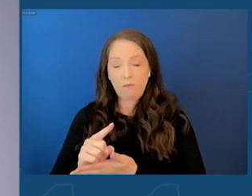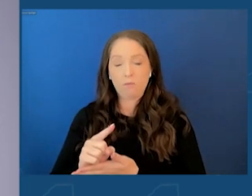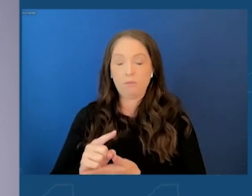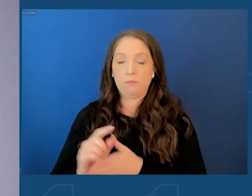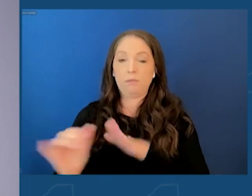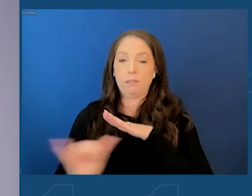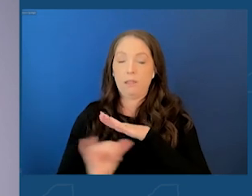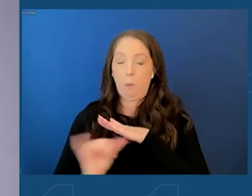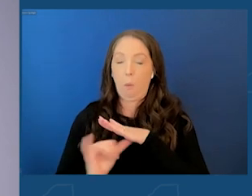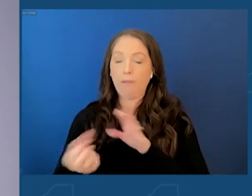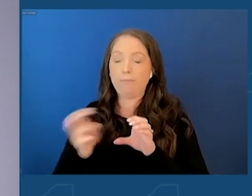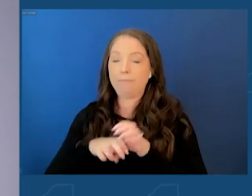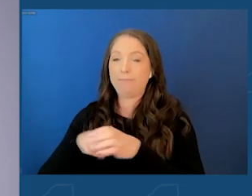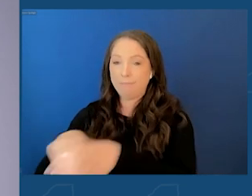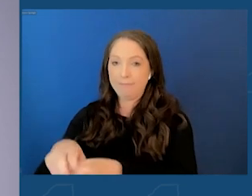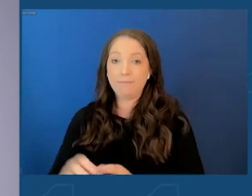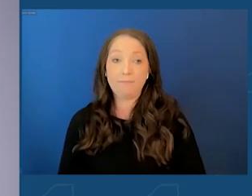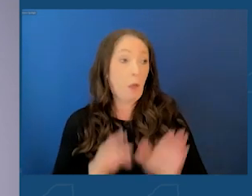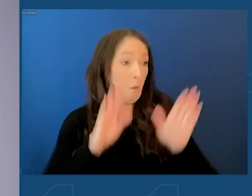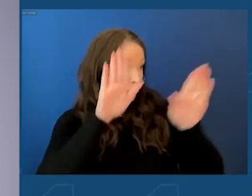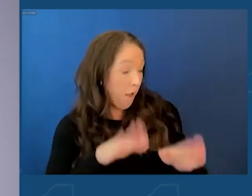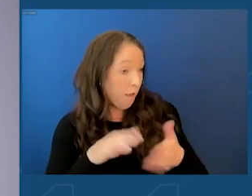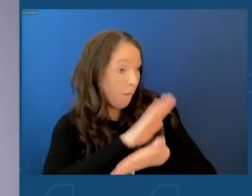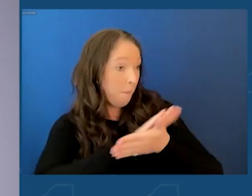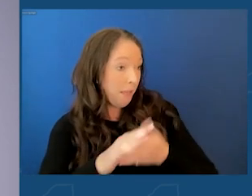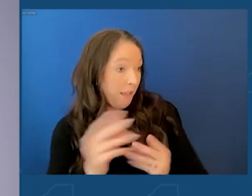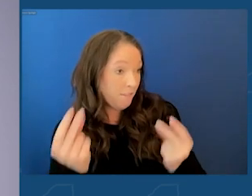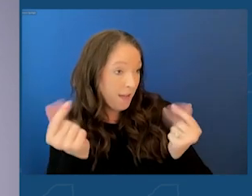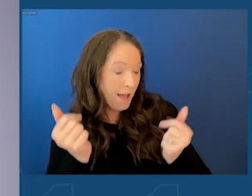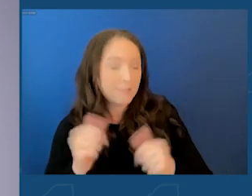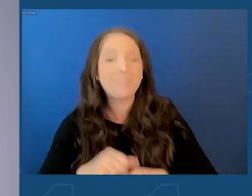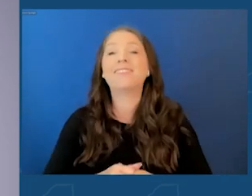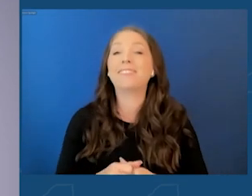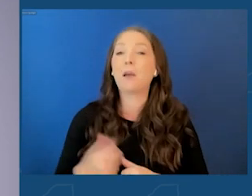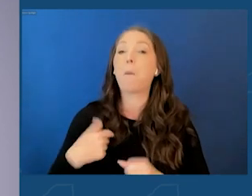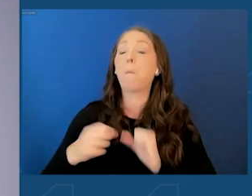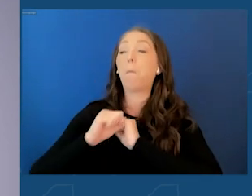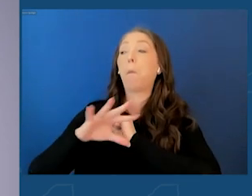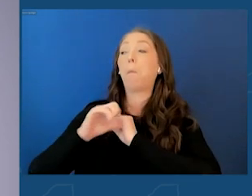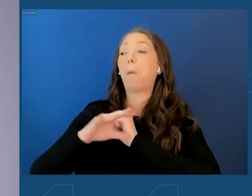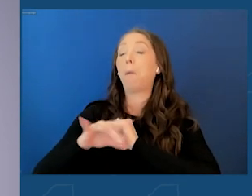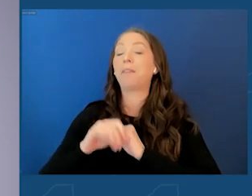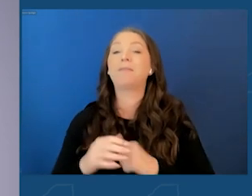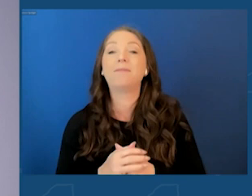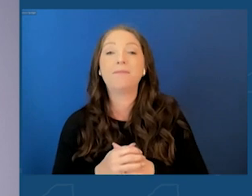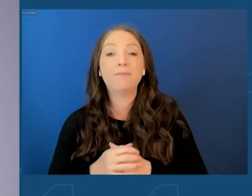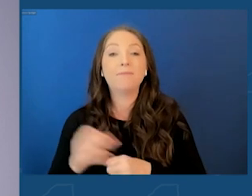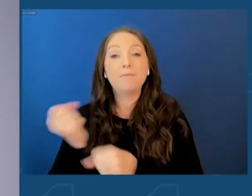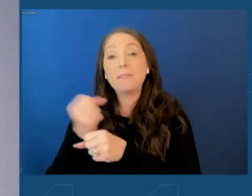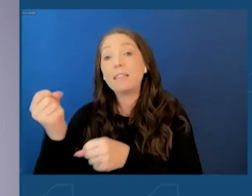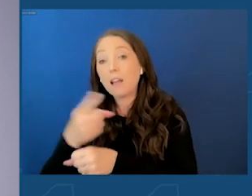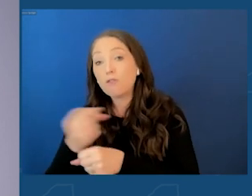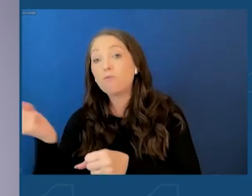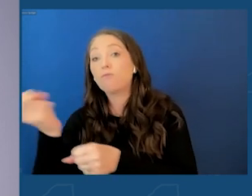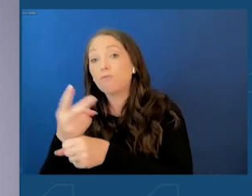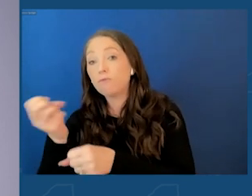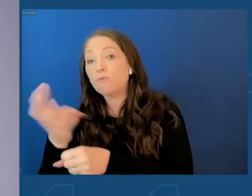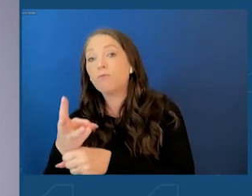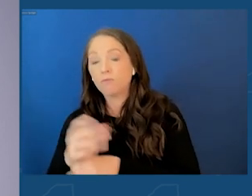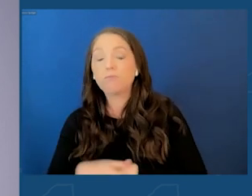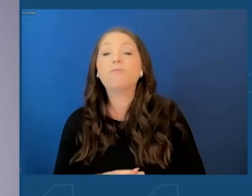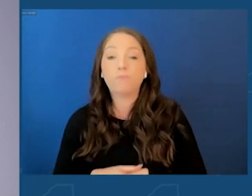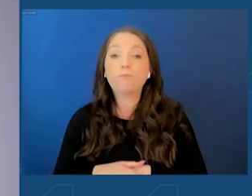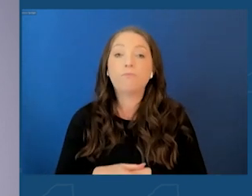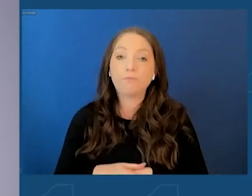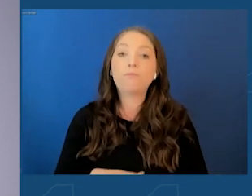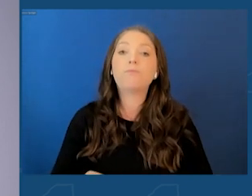was great, it was clean, it was fast, so there's my promotion, and next year or year after, with congestion pricing is in effect in the